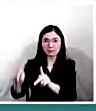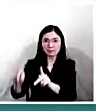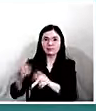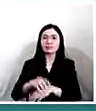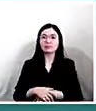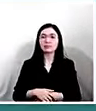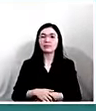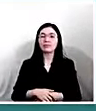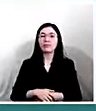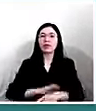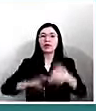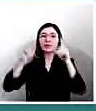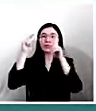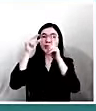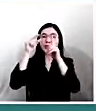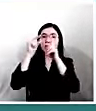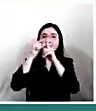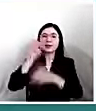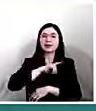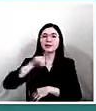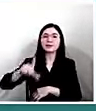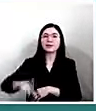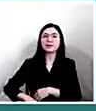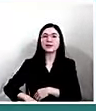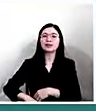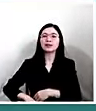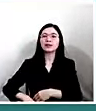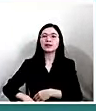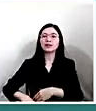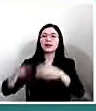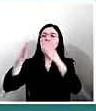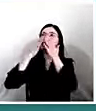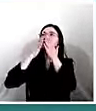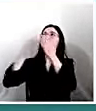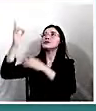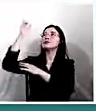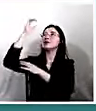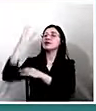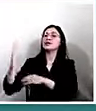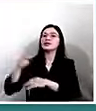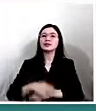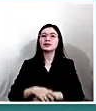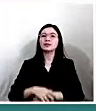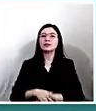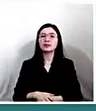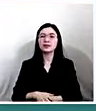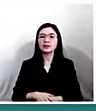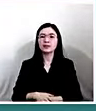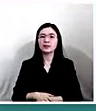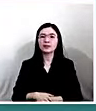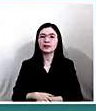The word of the Lord. Thanks be to God.